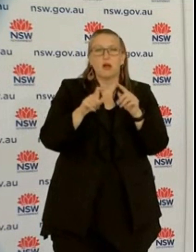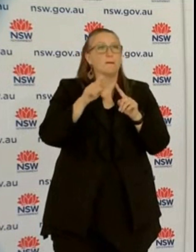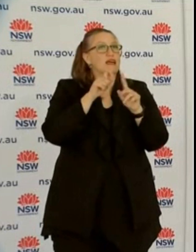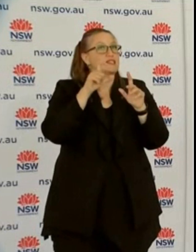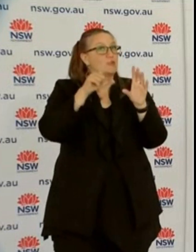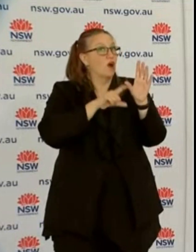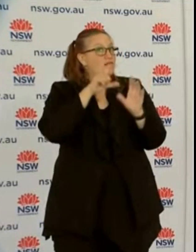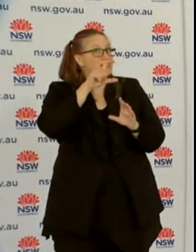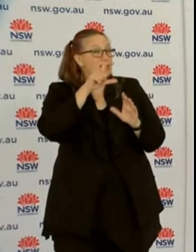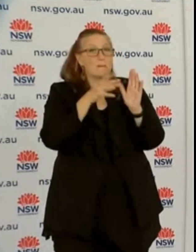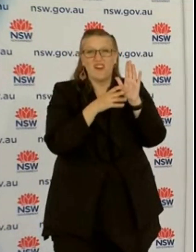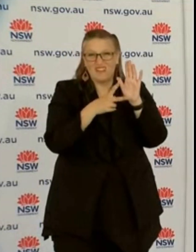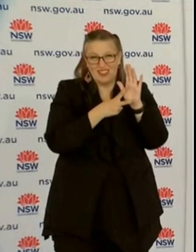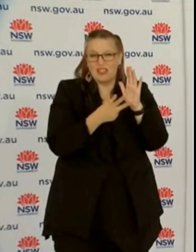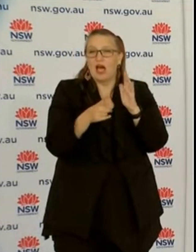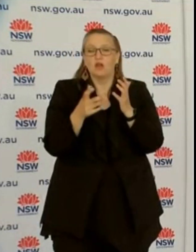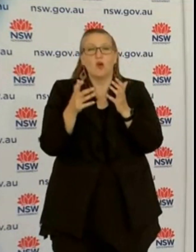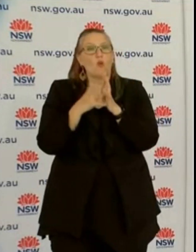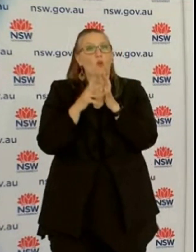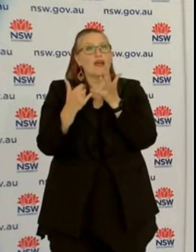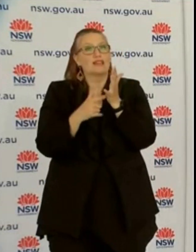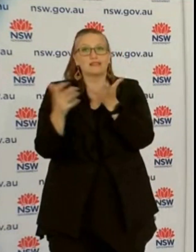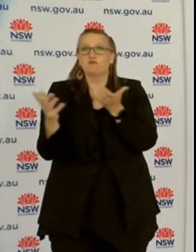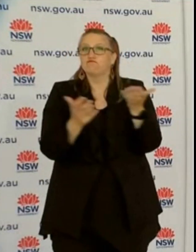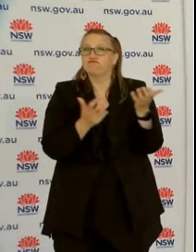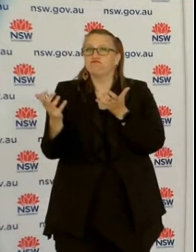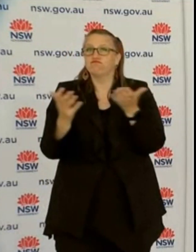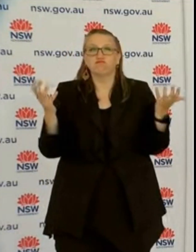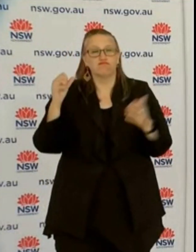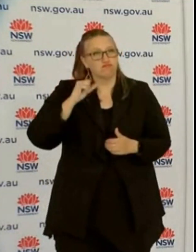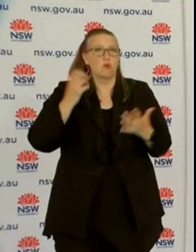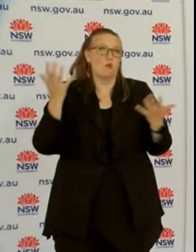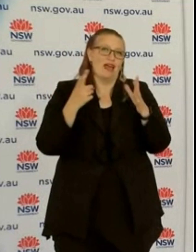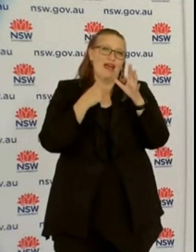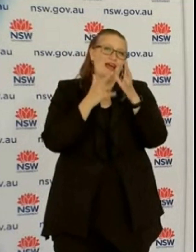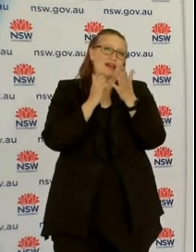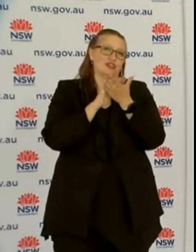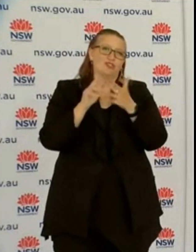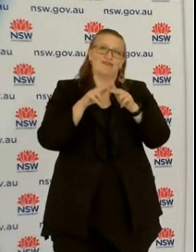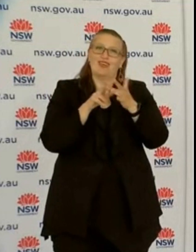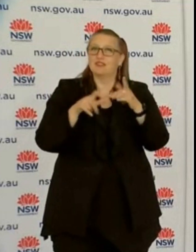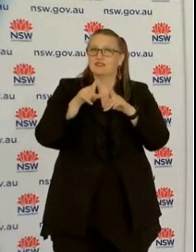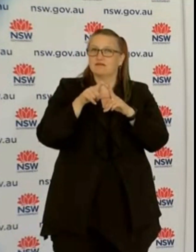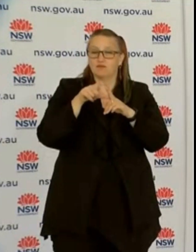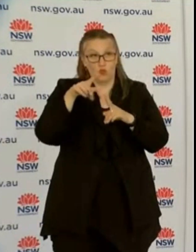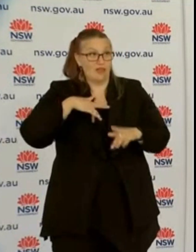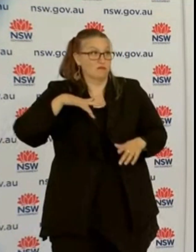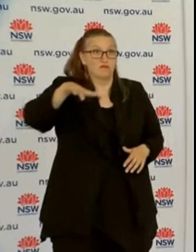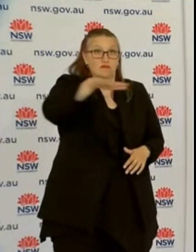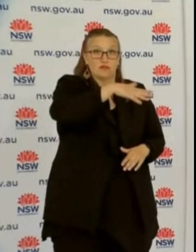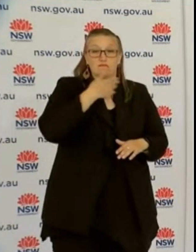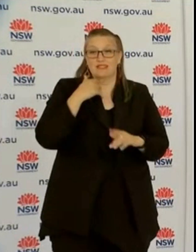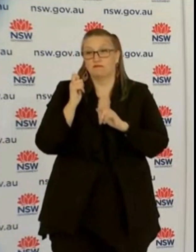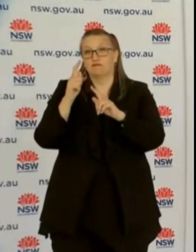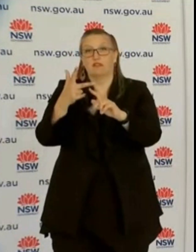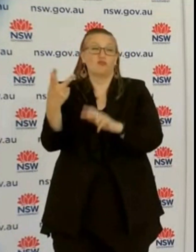Marrickville, and the West Leagues Club in Ashfield. So please, if you live in those suburbs, come forward to get vaccinated. Please